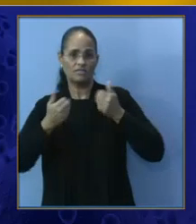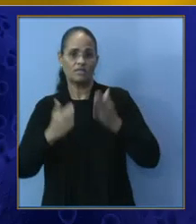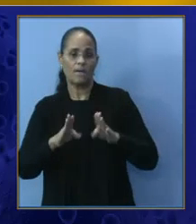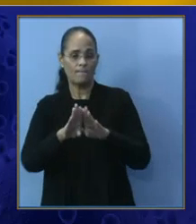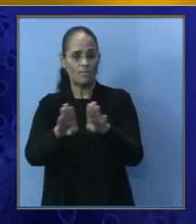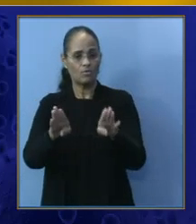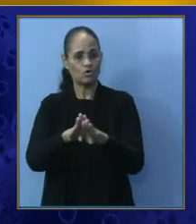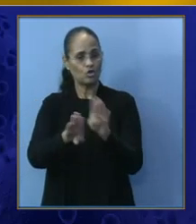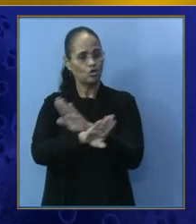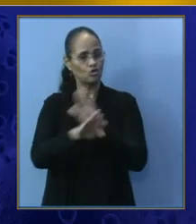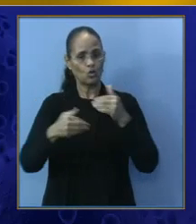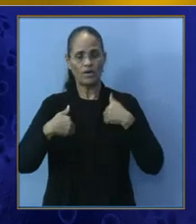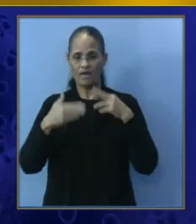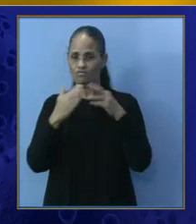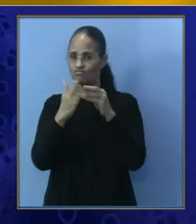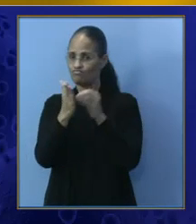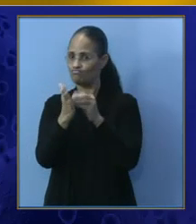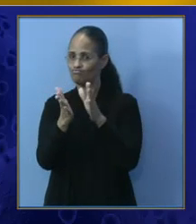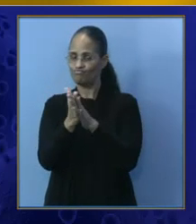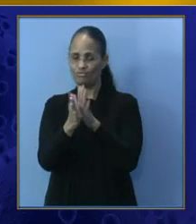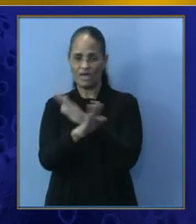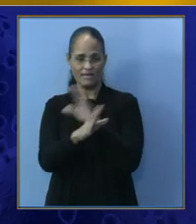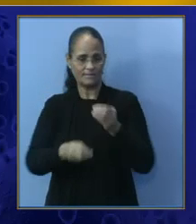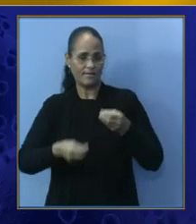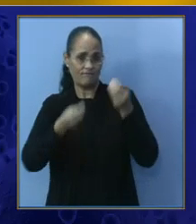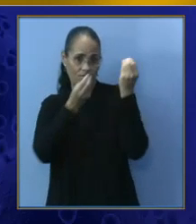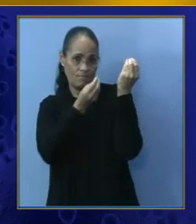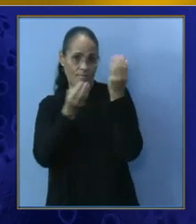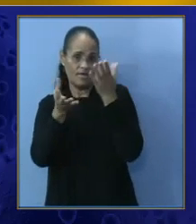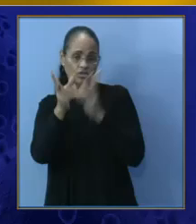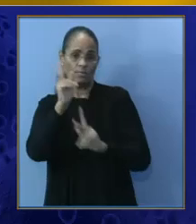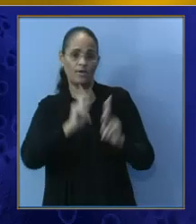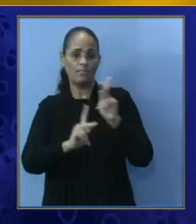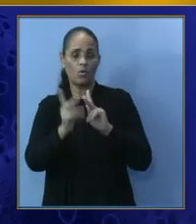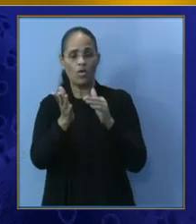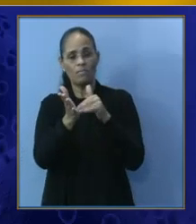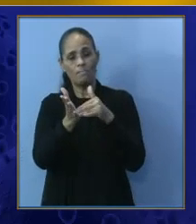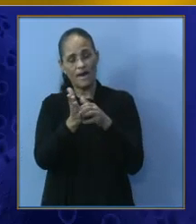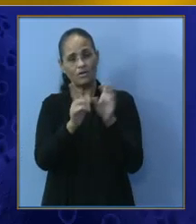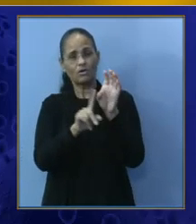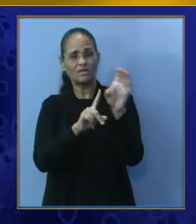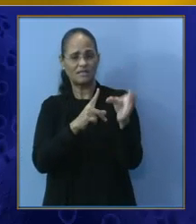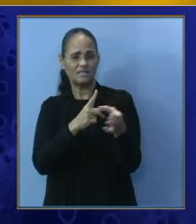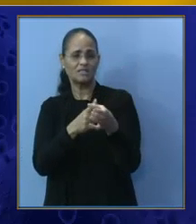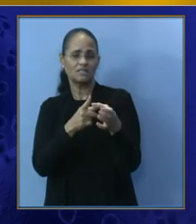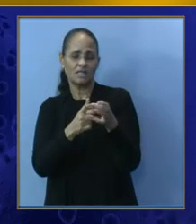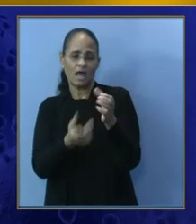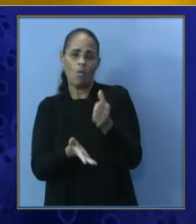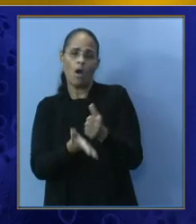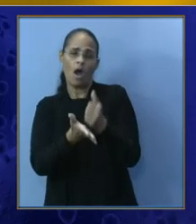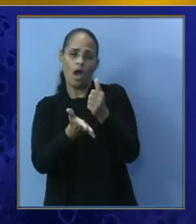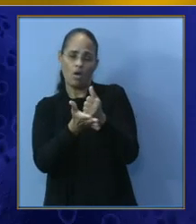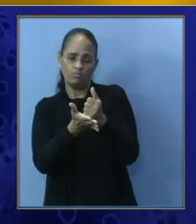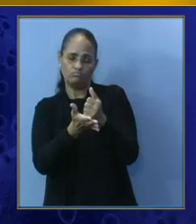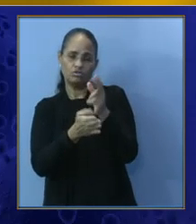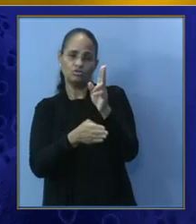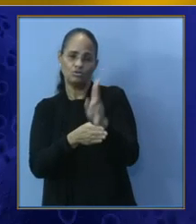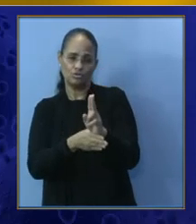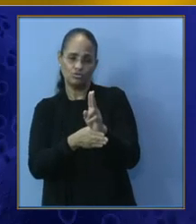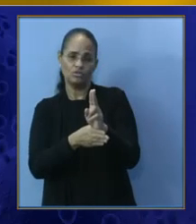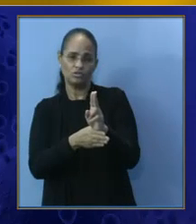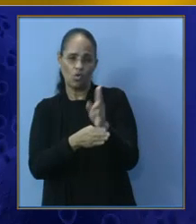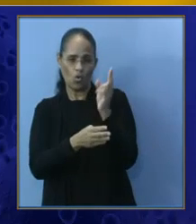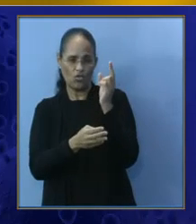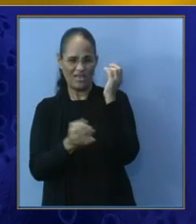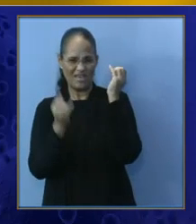does not have a registry that provides information on the persons with medical conditions that would help to validate all of the information received,